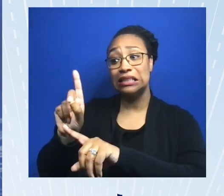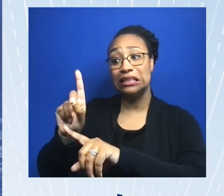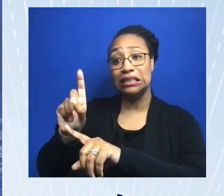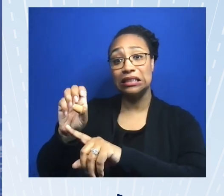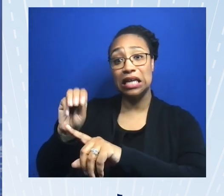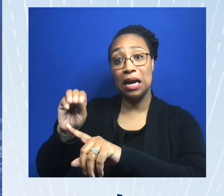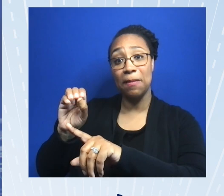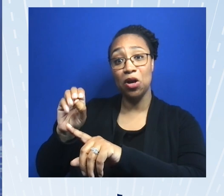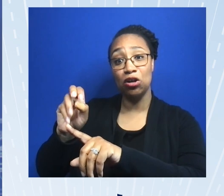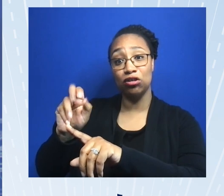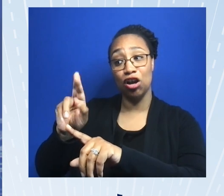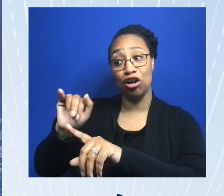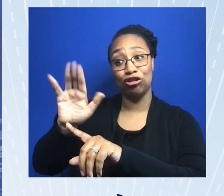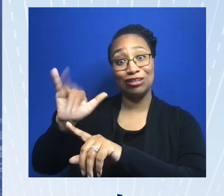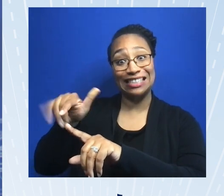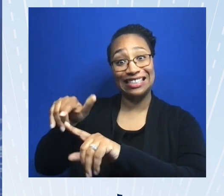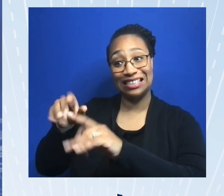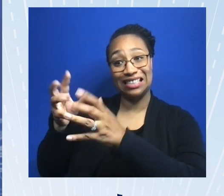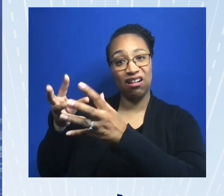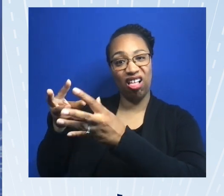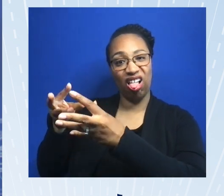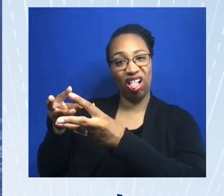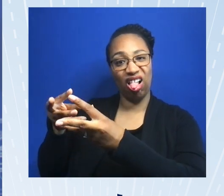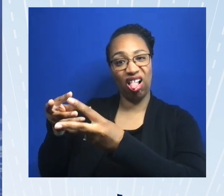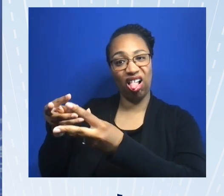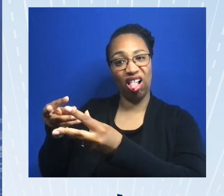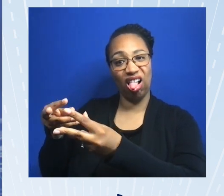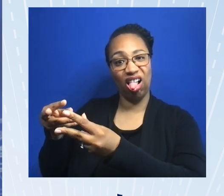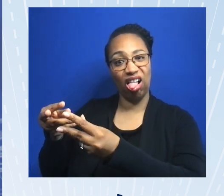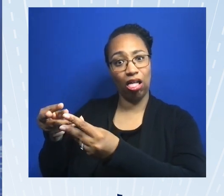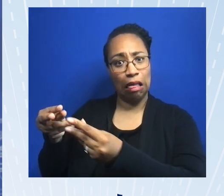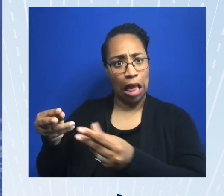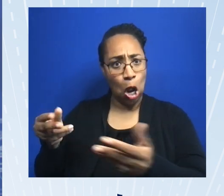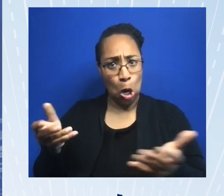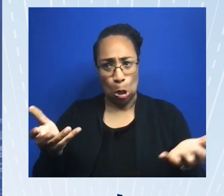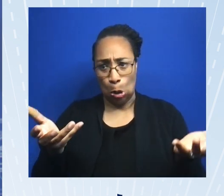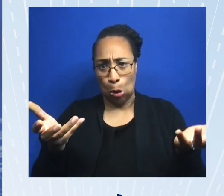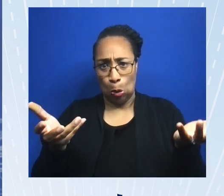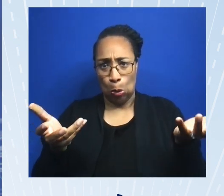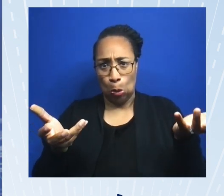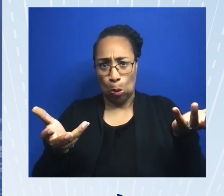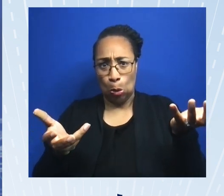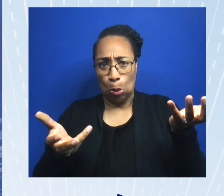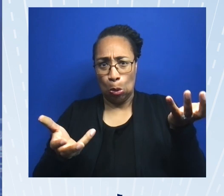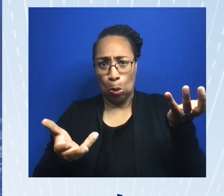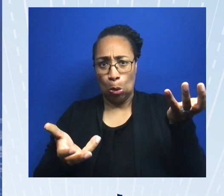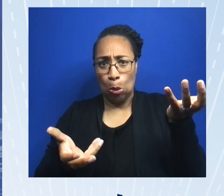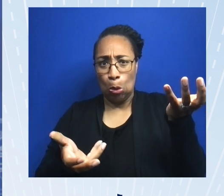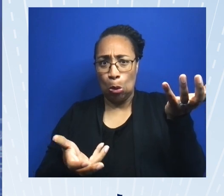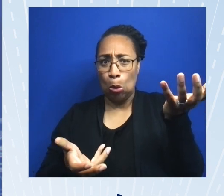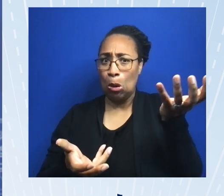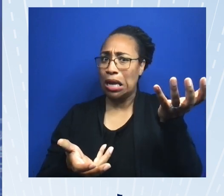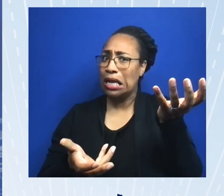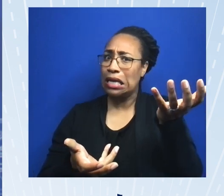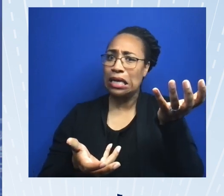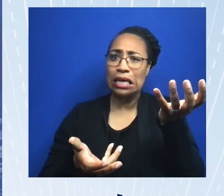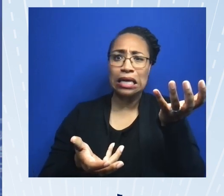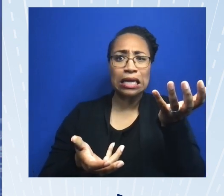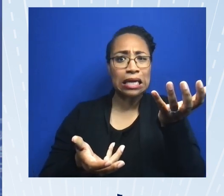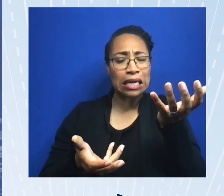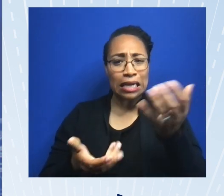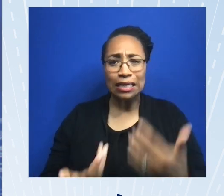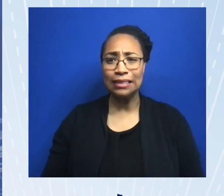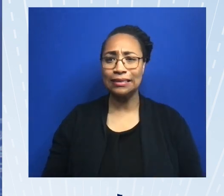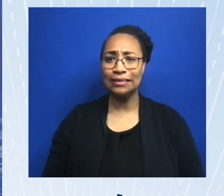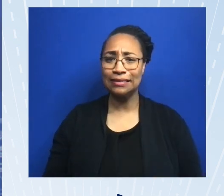from every race, religion, ethnicity, or creed. Yet, where communities and nations